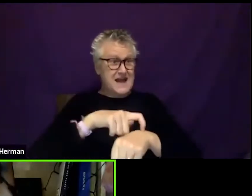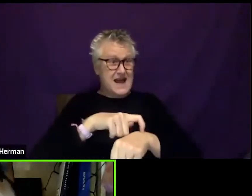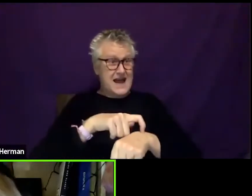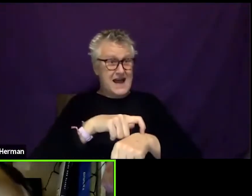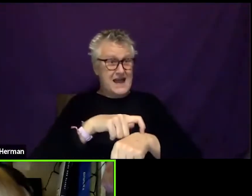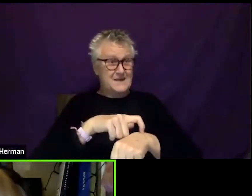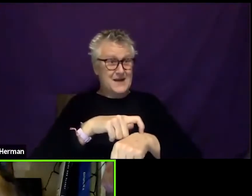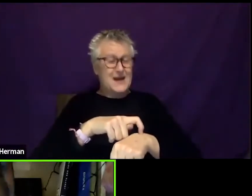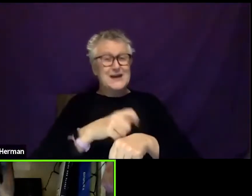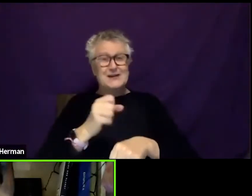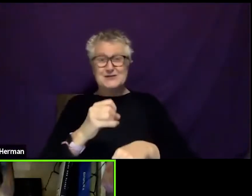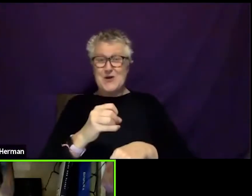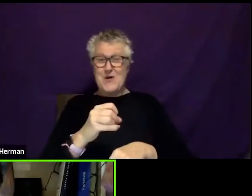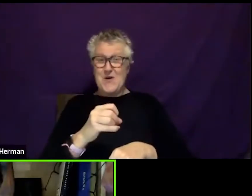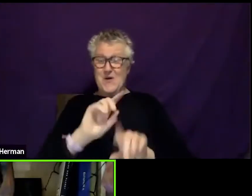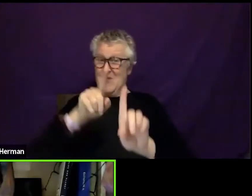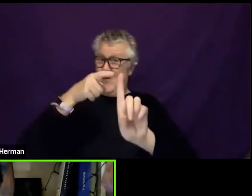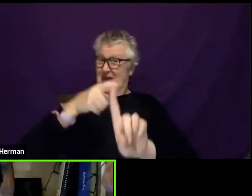energy, yay.